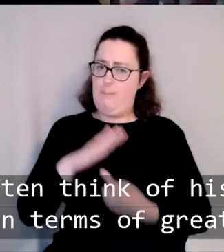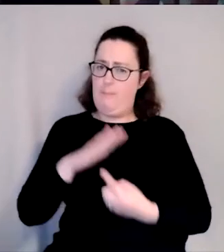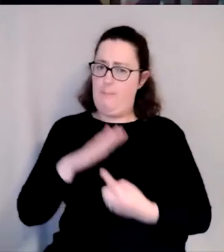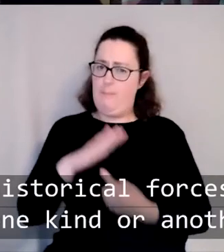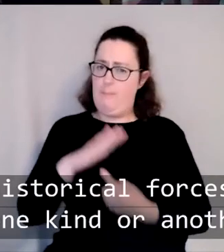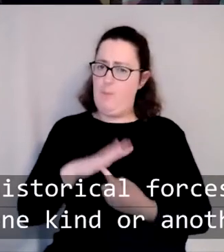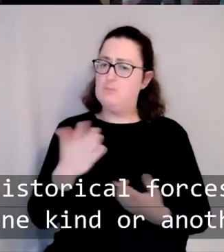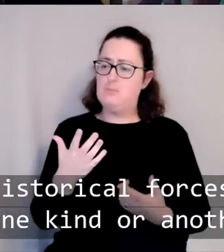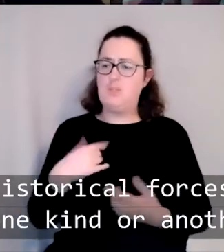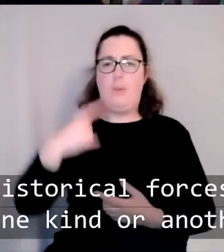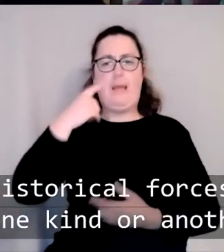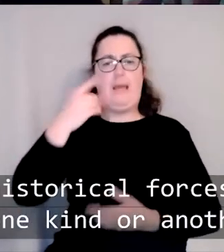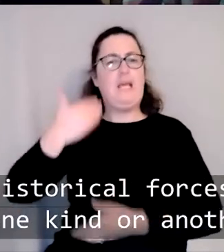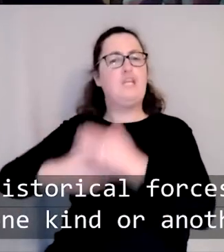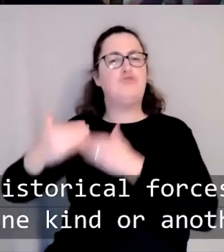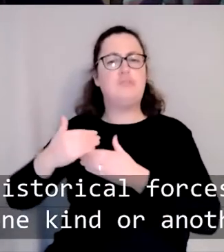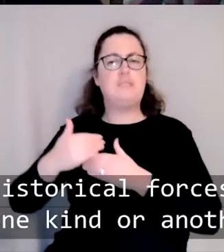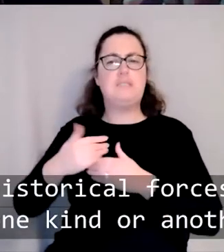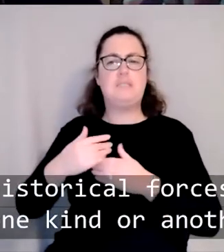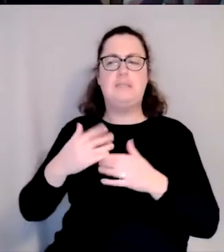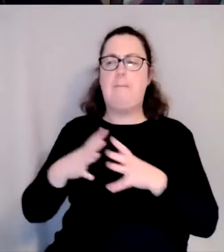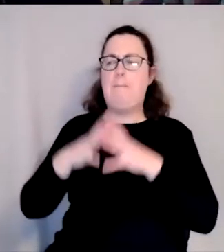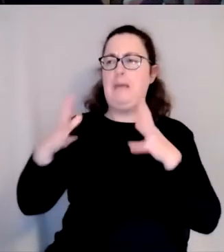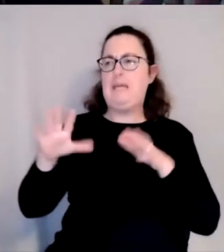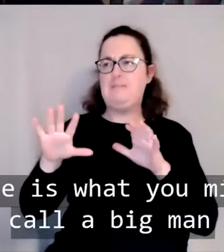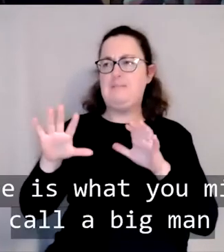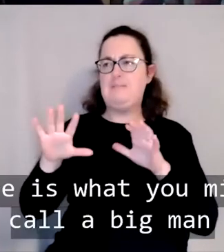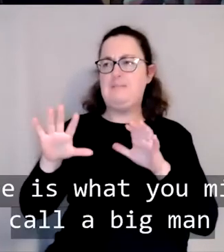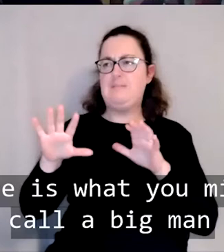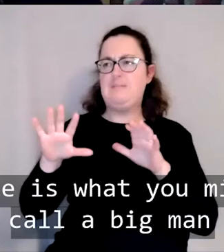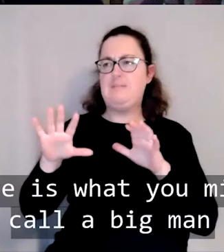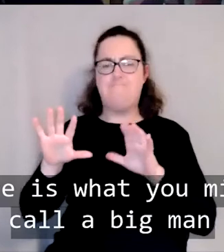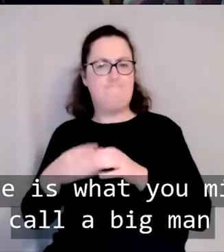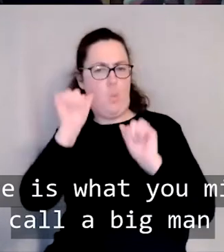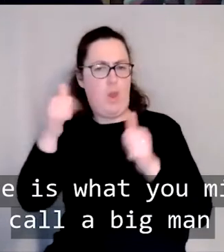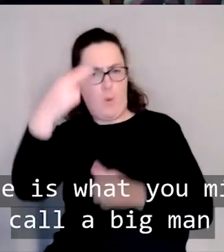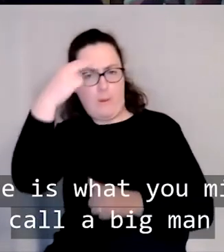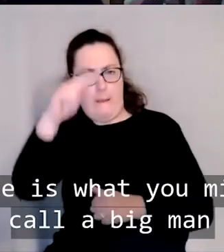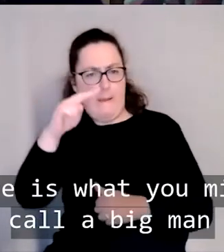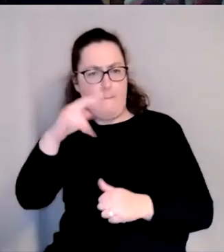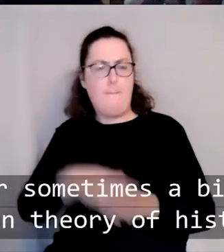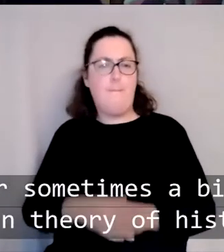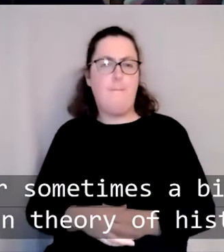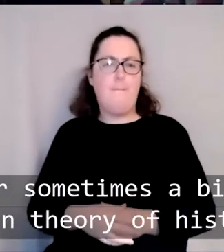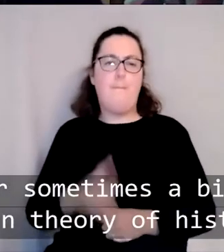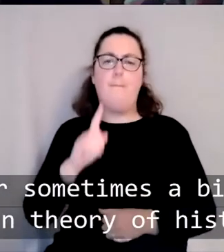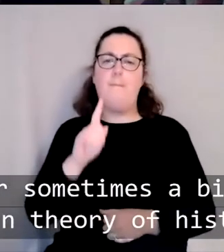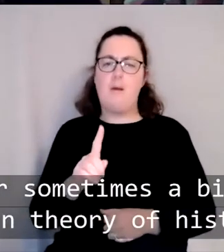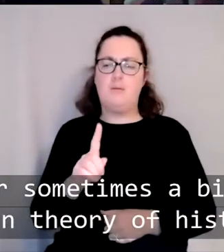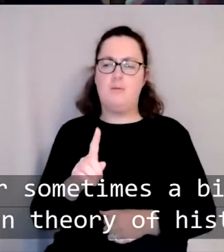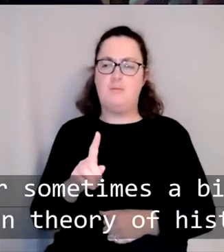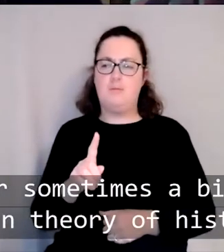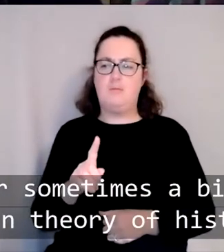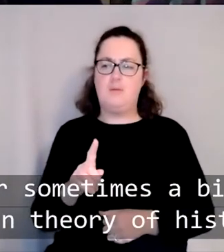great historical forces of one kind or another. But, you know, there is a what you might call a big man or sometimes a big